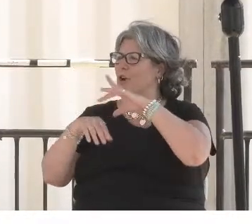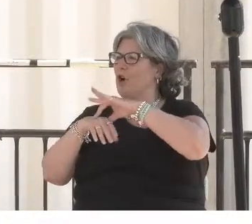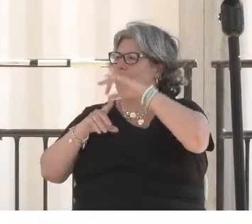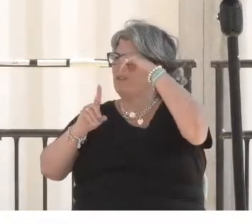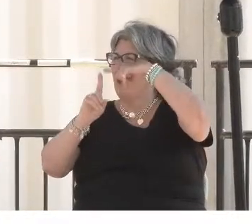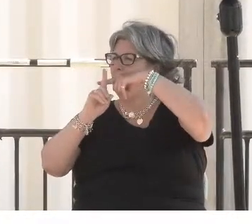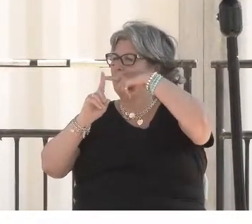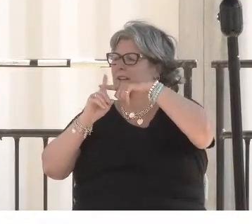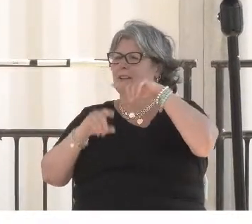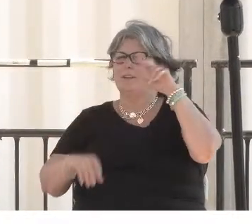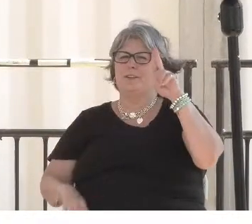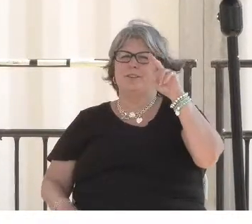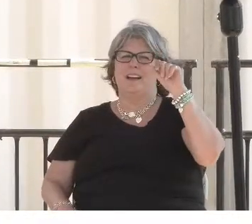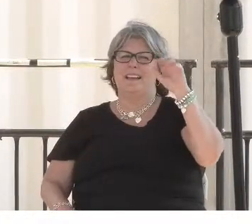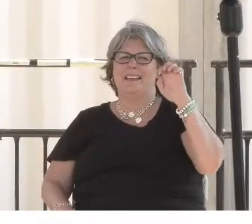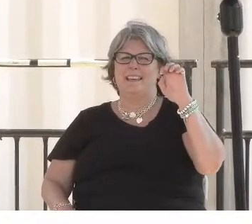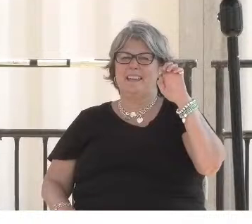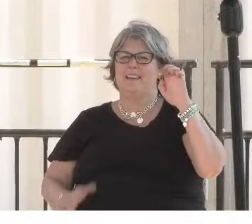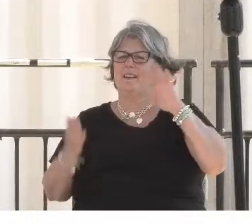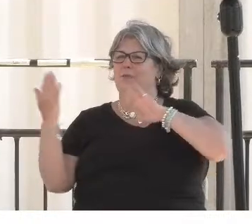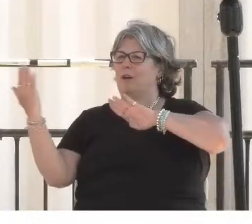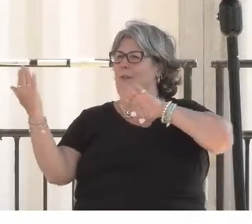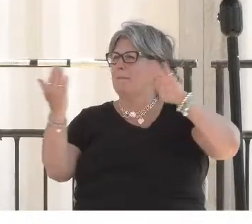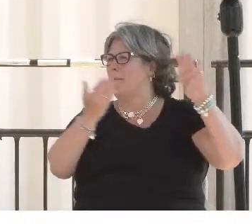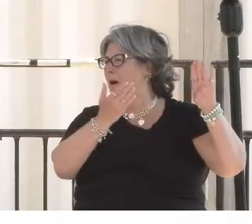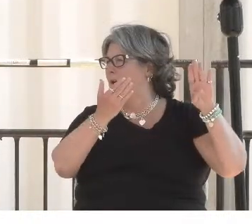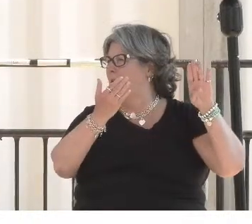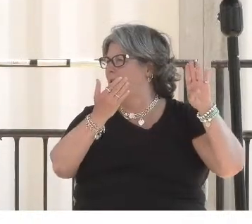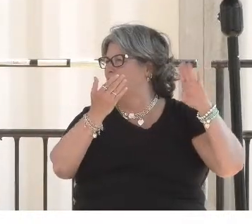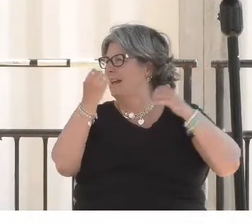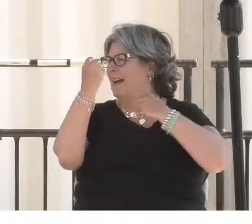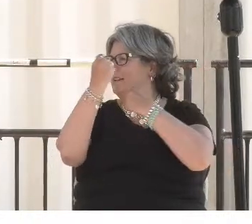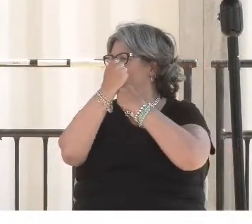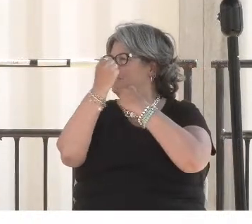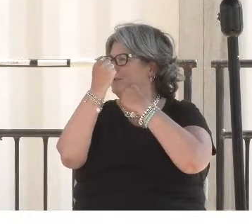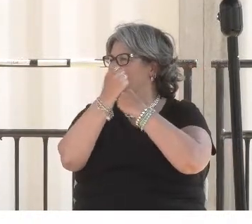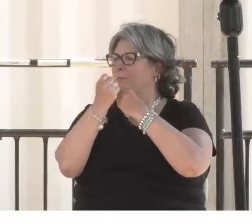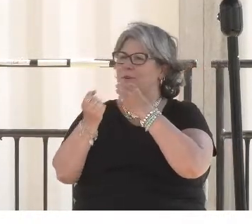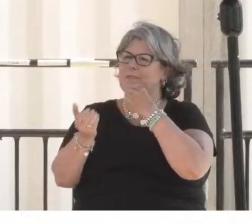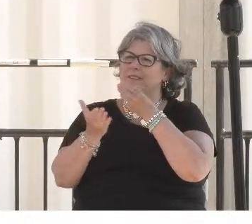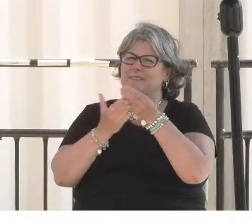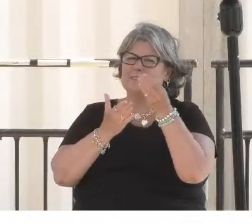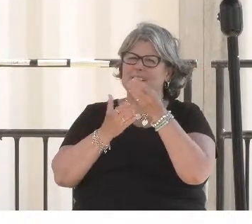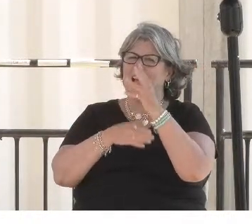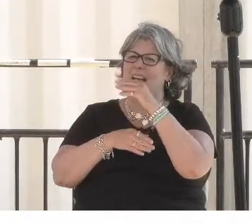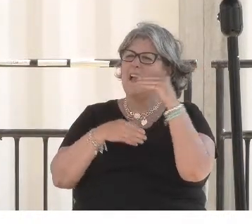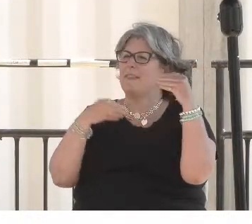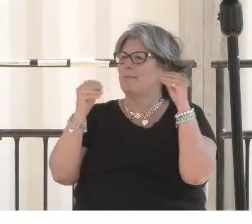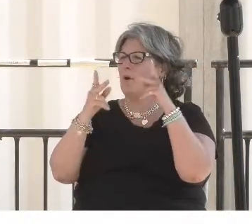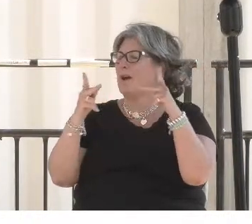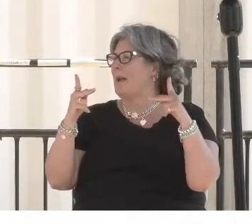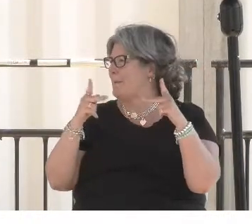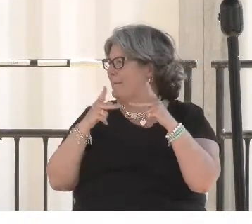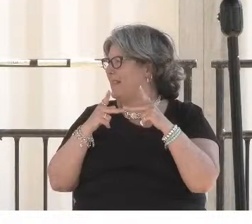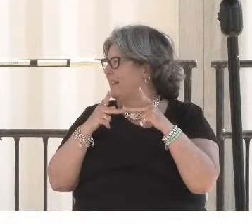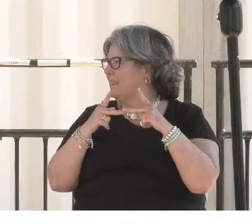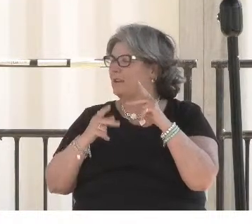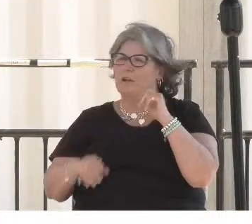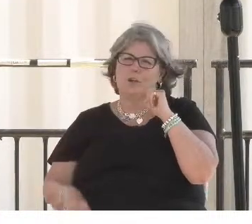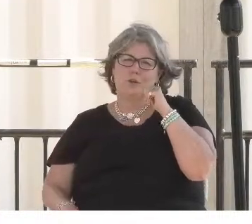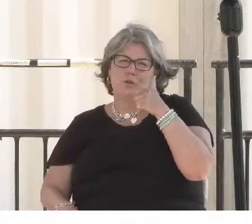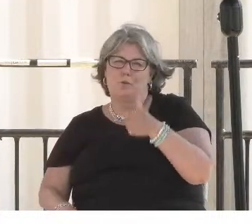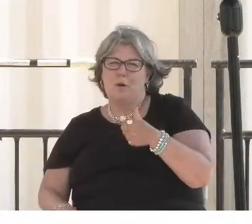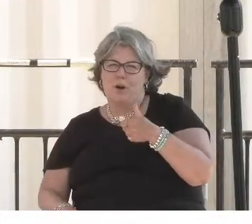and UAE exhibits along the mall. And to support the concessions and the marketplace. Tomorrow is